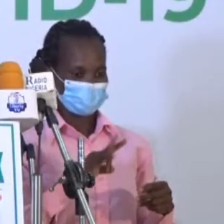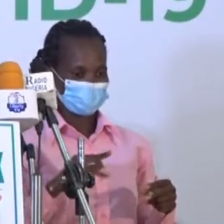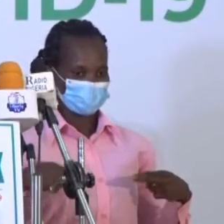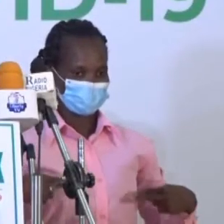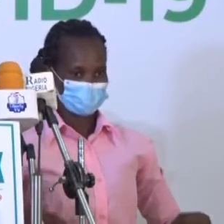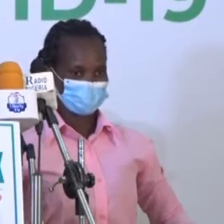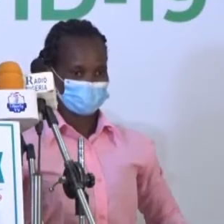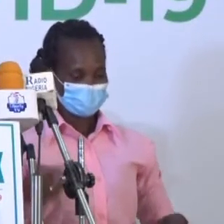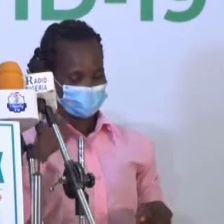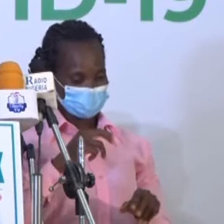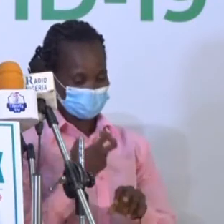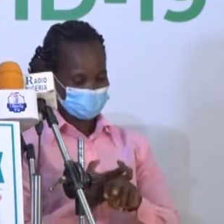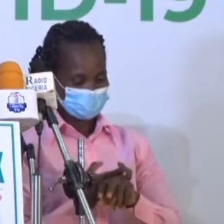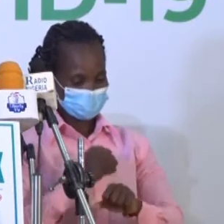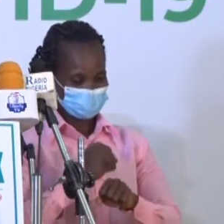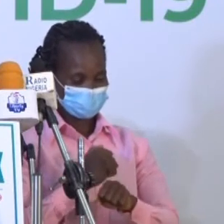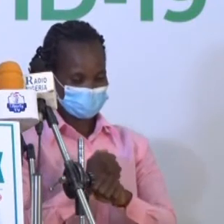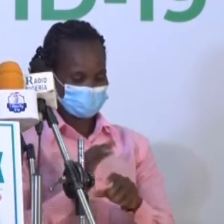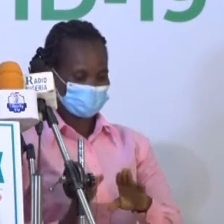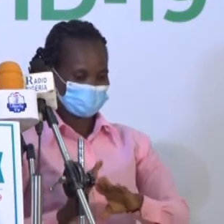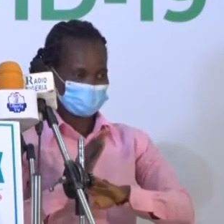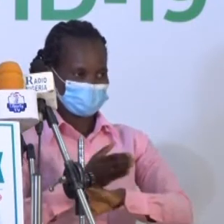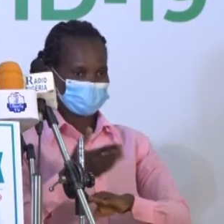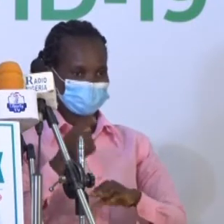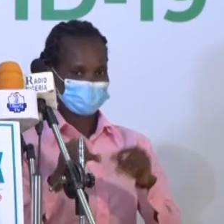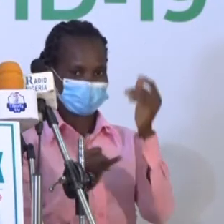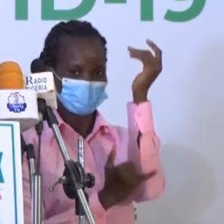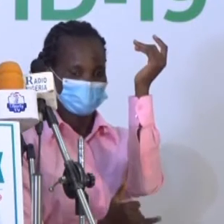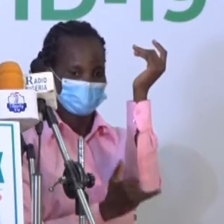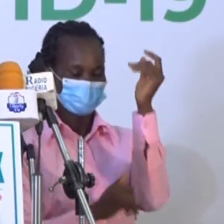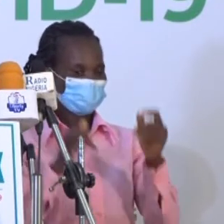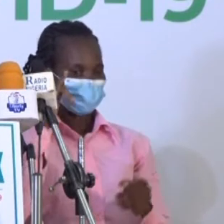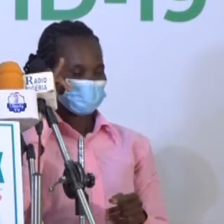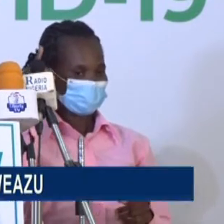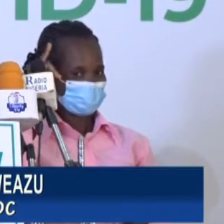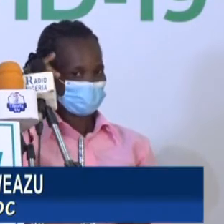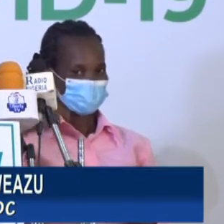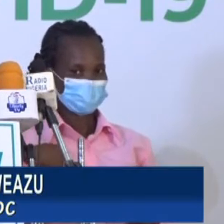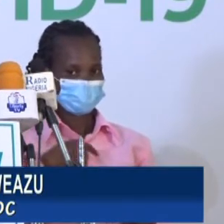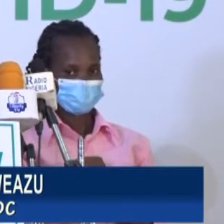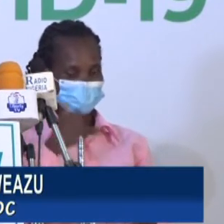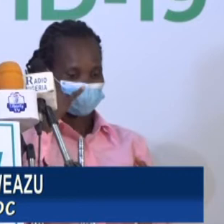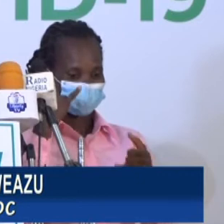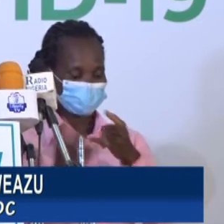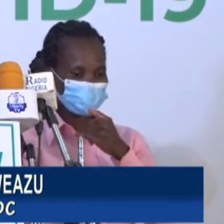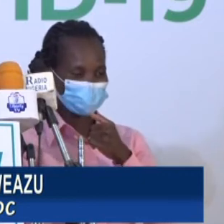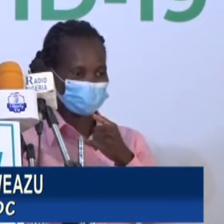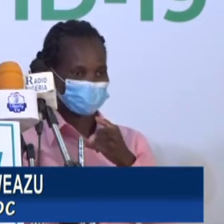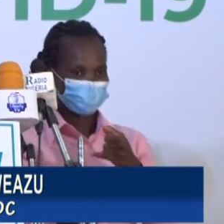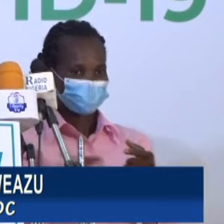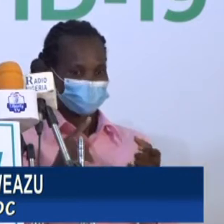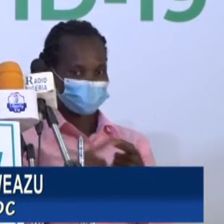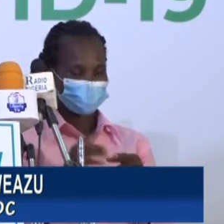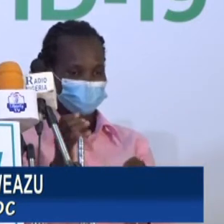some very hard work across the country, yesterday we finally activated